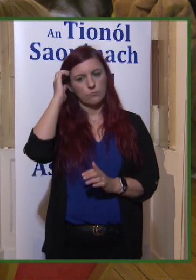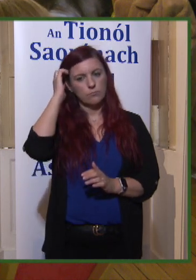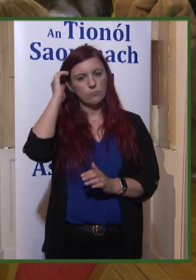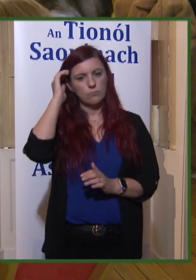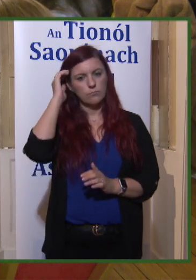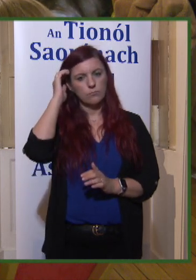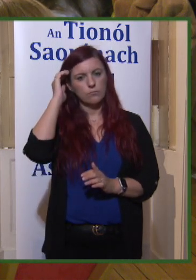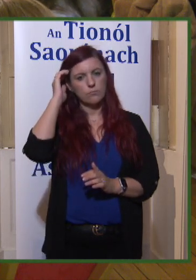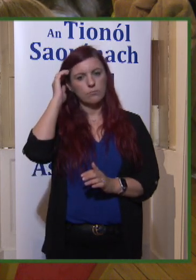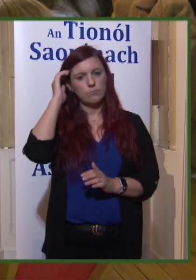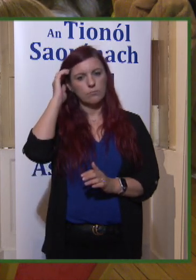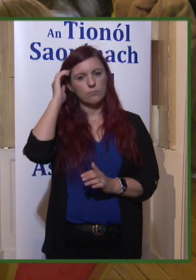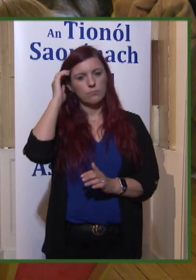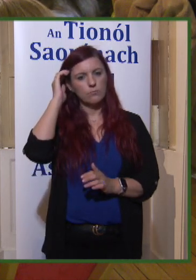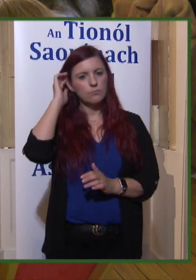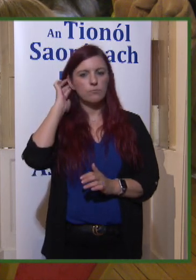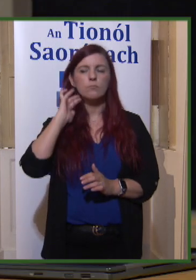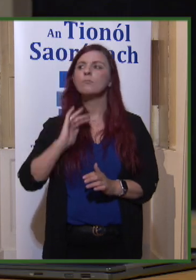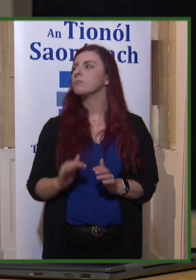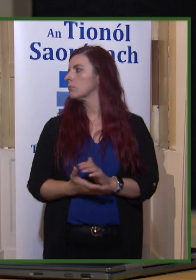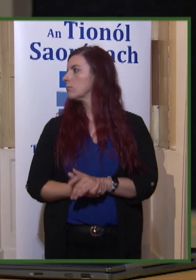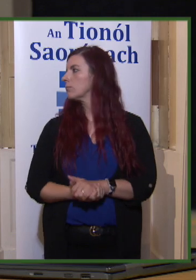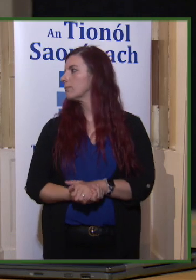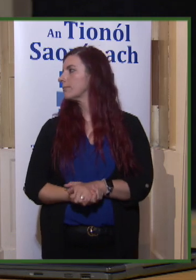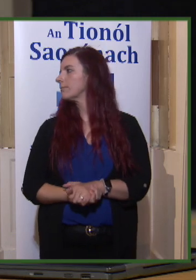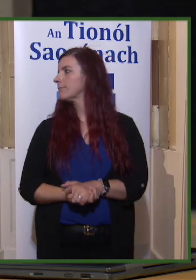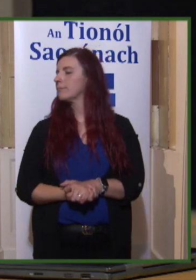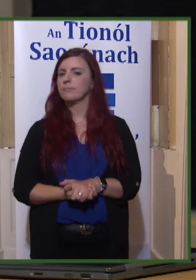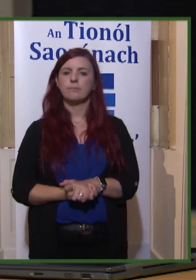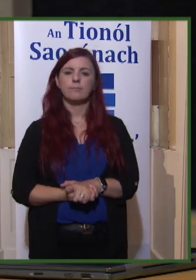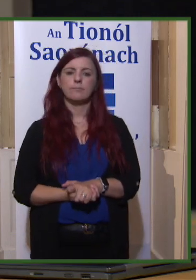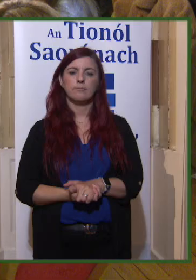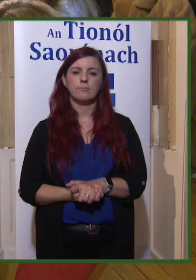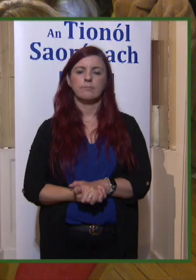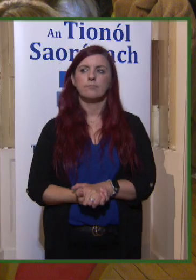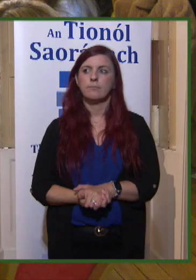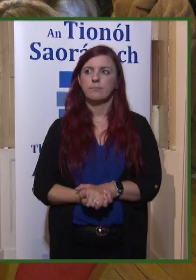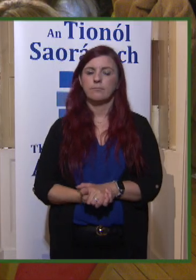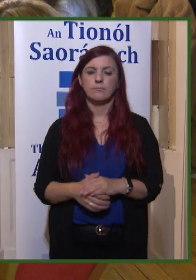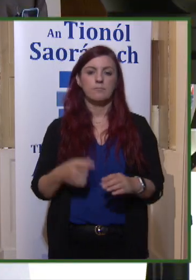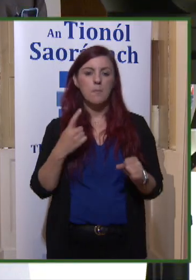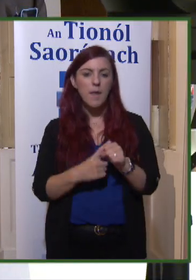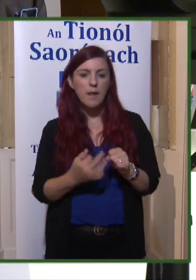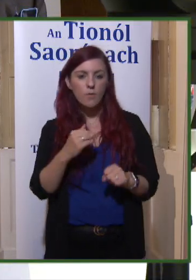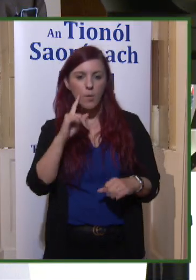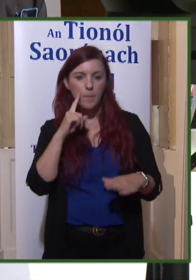6, 7, 8, 9, 10. Okay, so the. And again, I would just urge you that if you believe that Paul has a valid point,